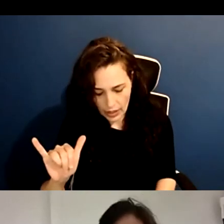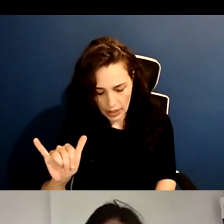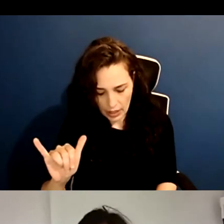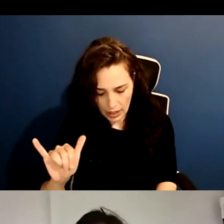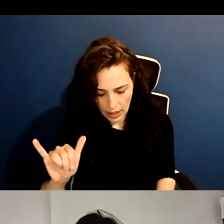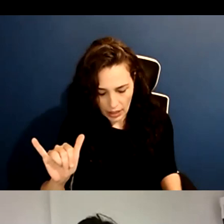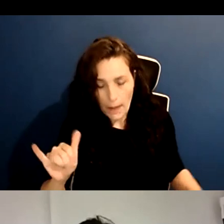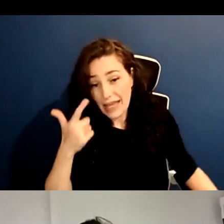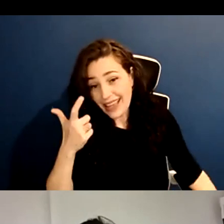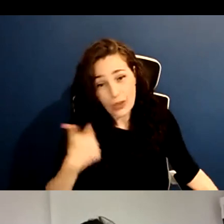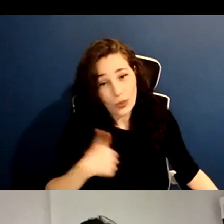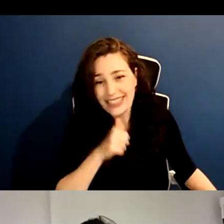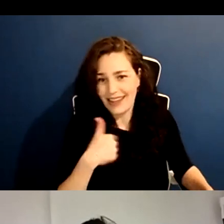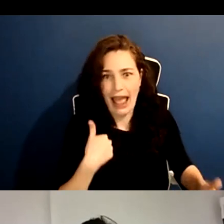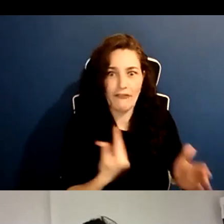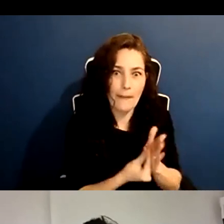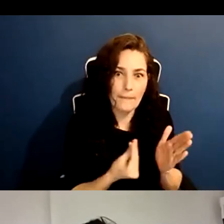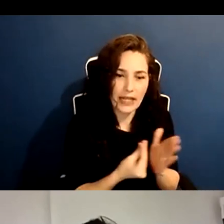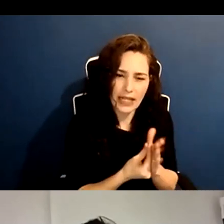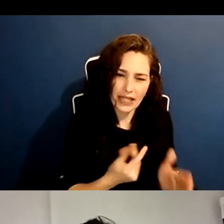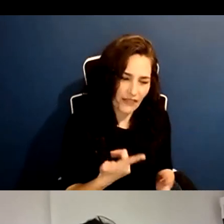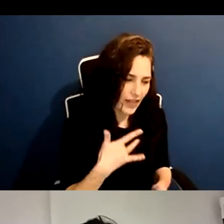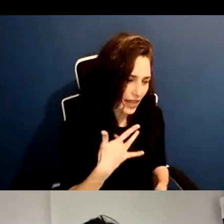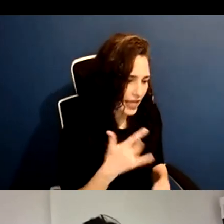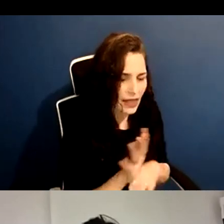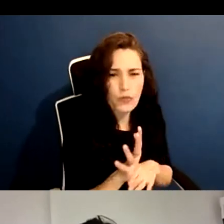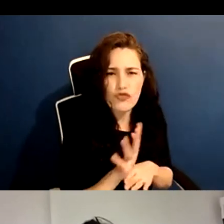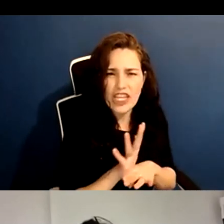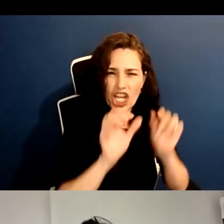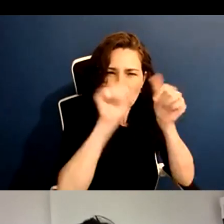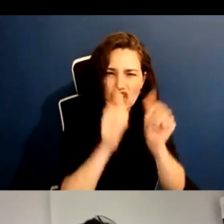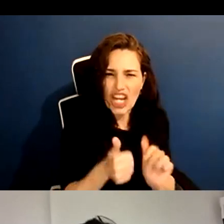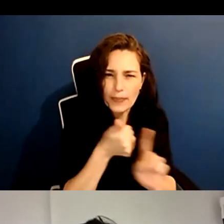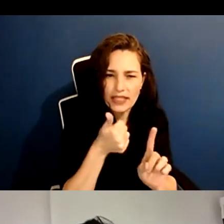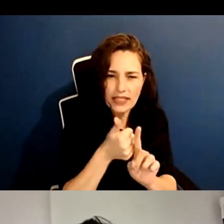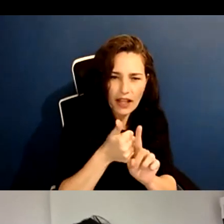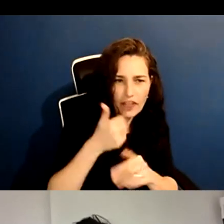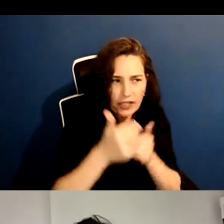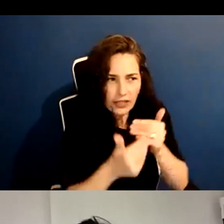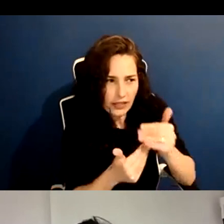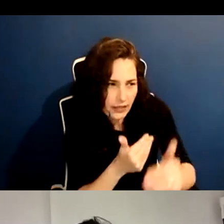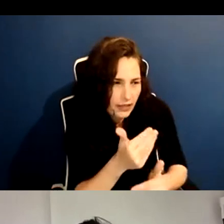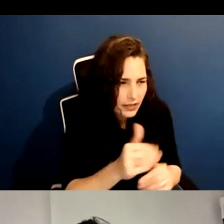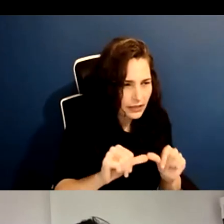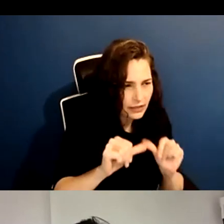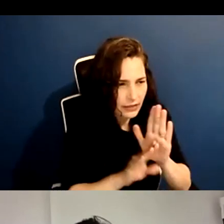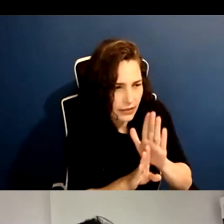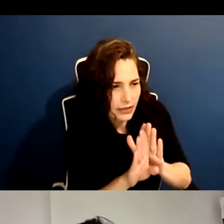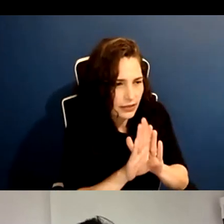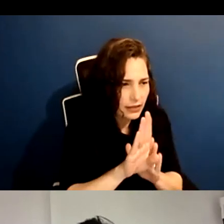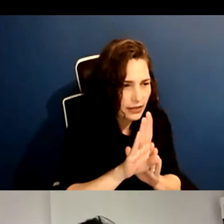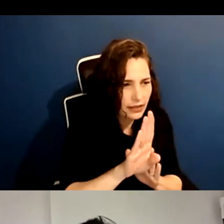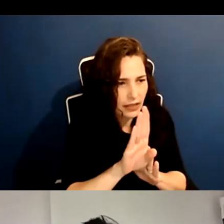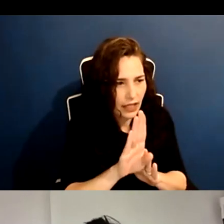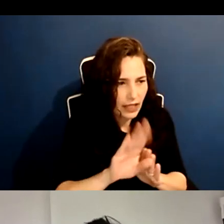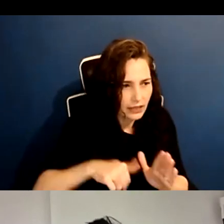itself and like it was the right time. You know, I really believe like for us, it was just like the time made the story like keep going. Because like,